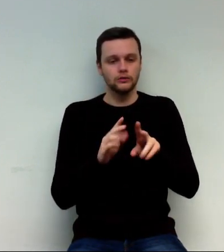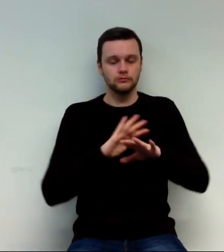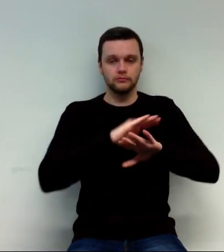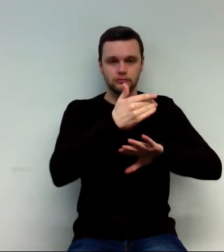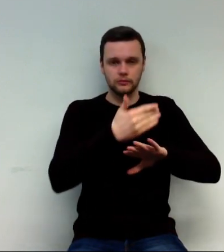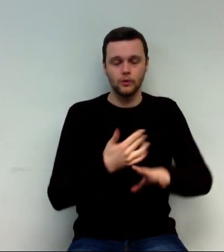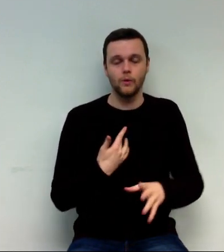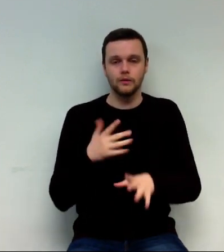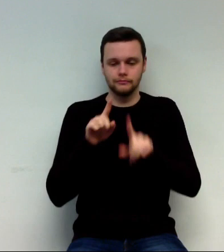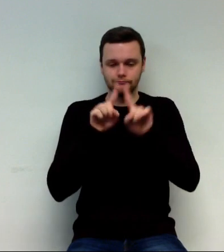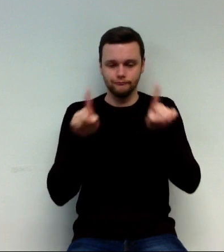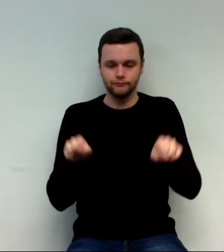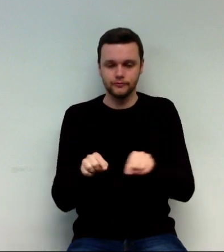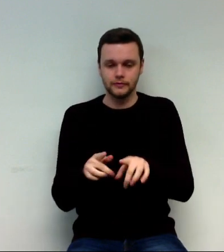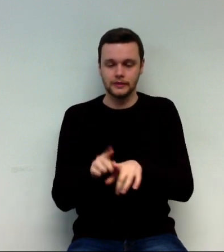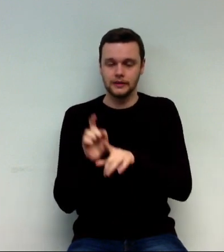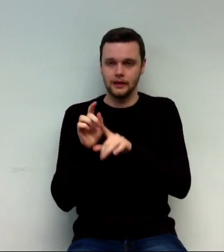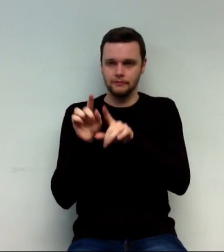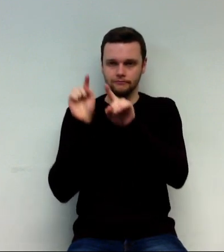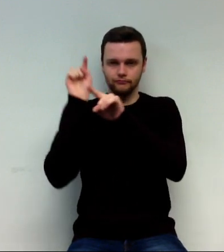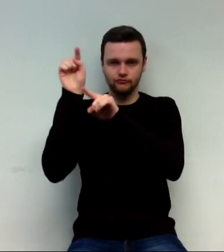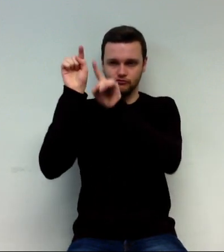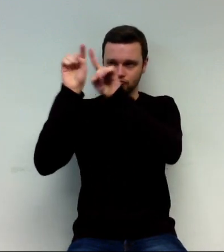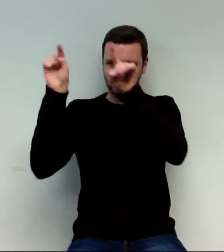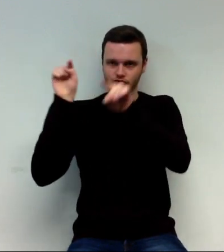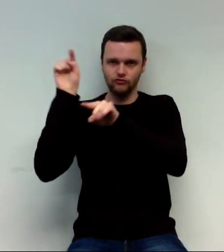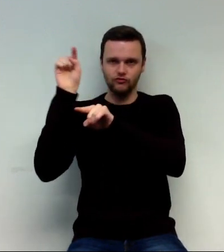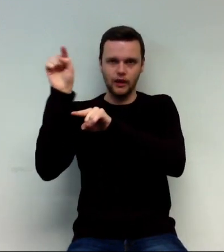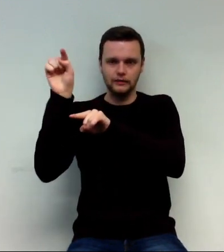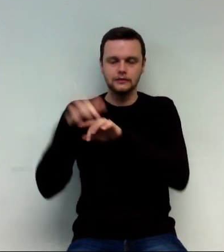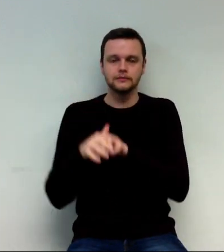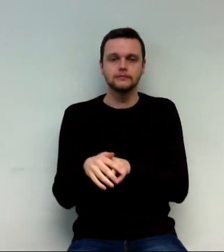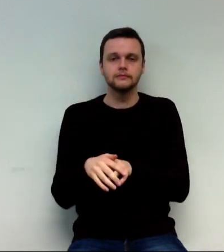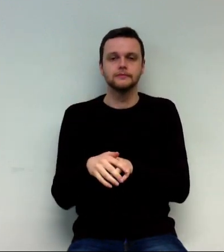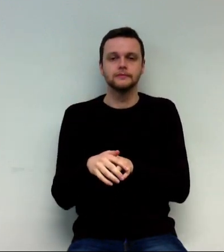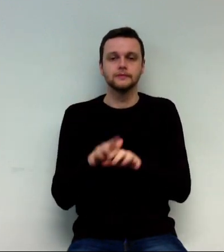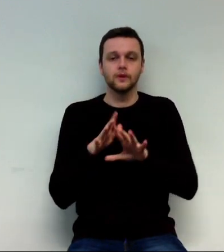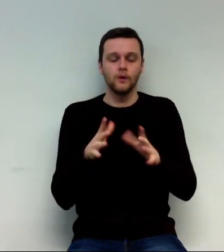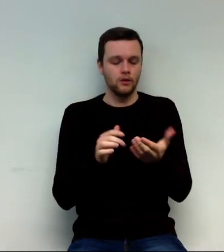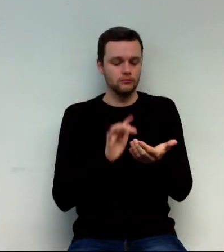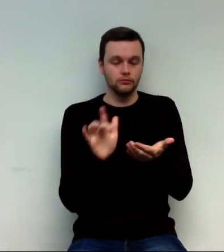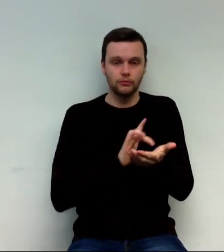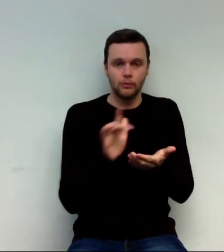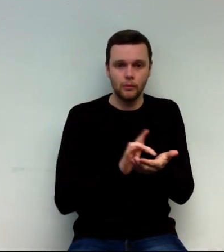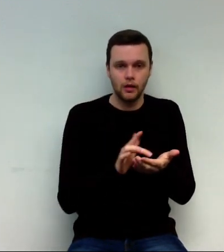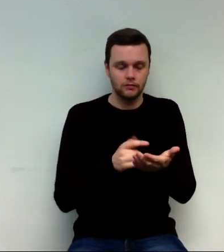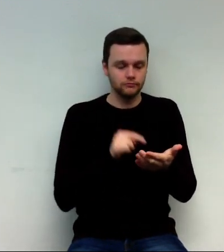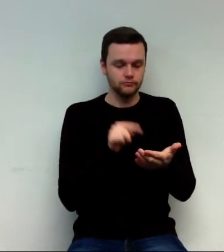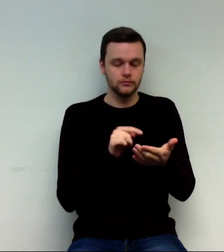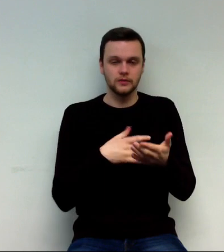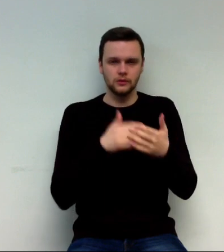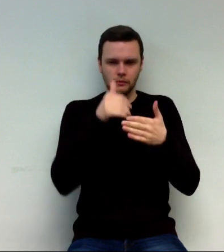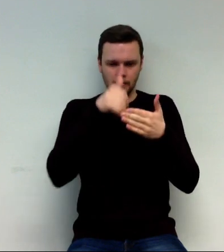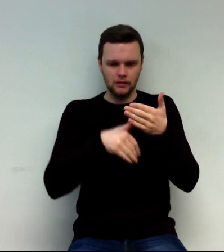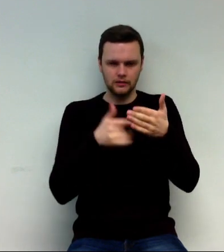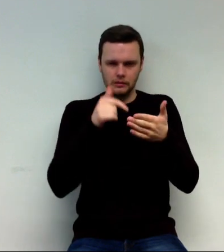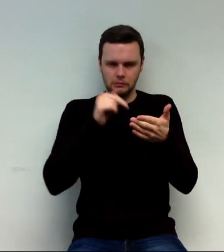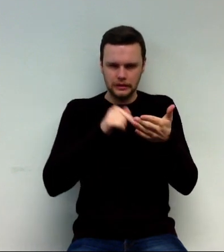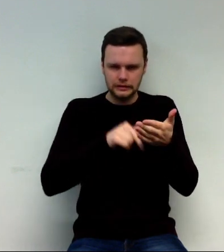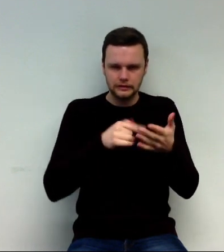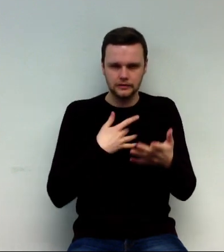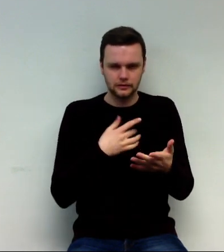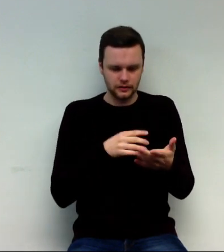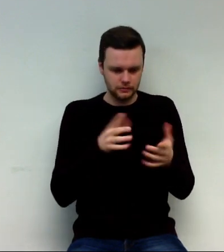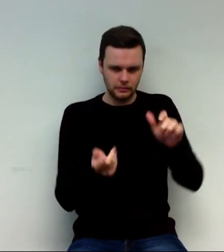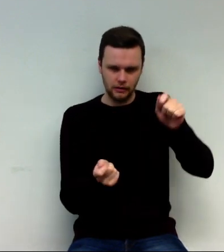you can find the live chat in the top right-hand corner of the screen. On a mobile device or tablet device, live chat is normally hidden under a button. You